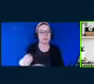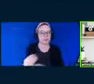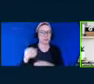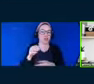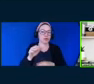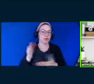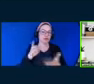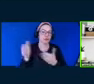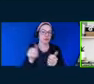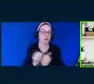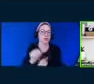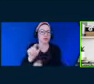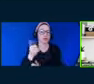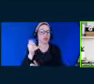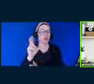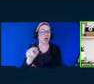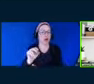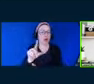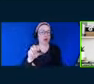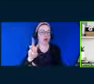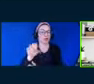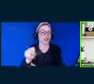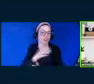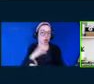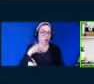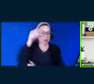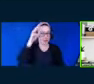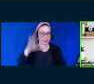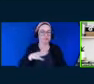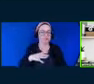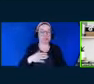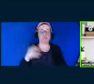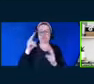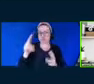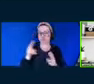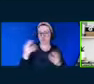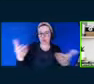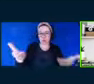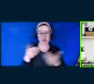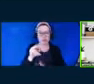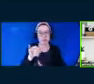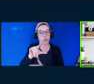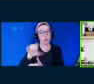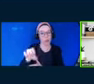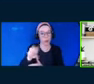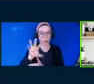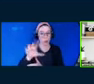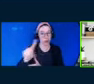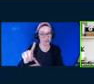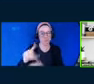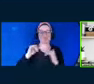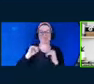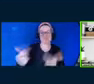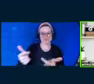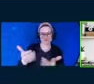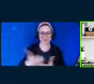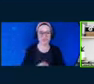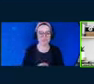the late Congressman John Lewis. And it is my honor to introduce Nicole Wood. Nicole, the floor is yours. Take